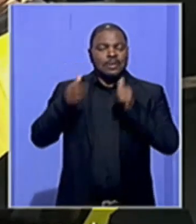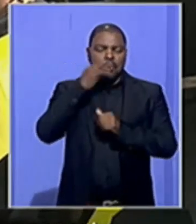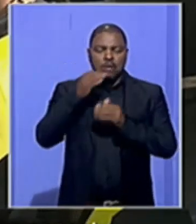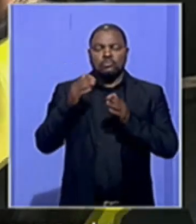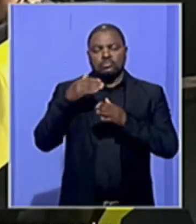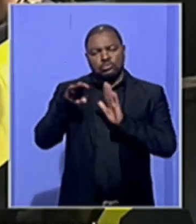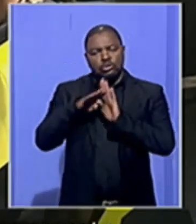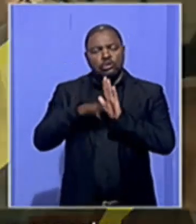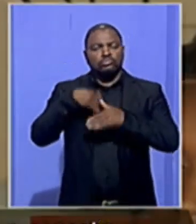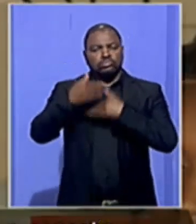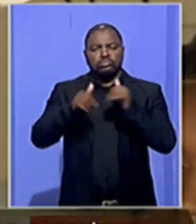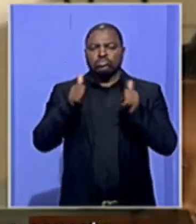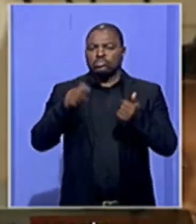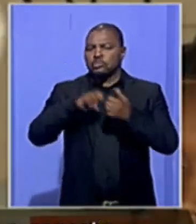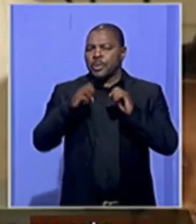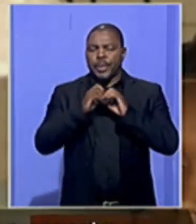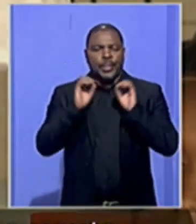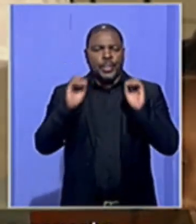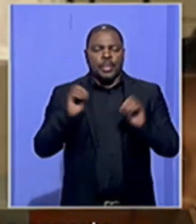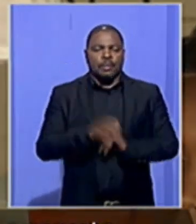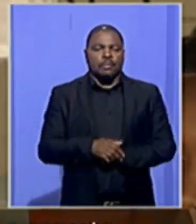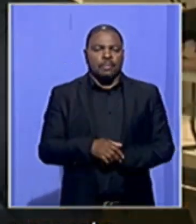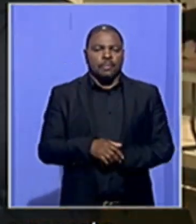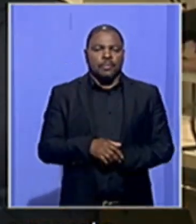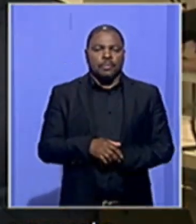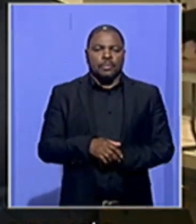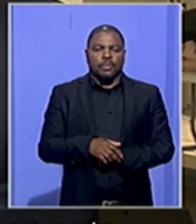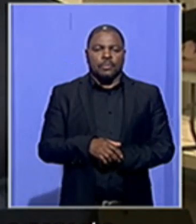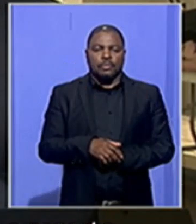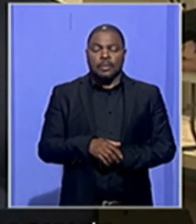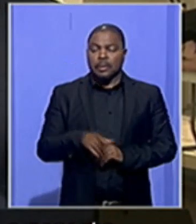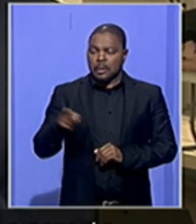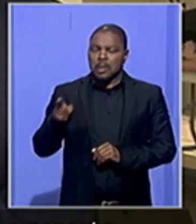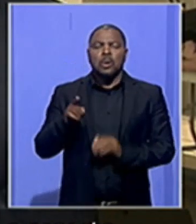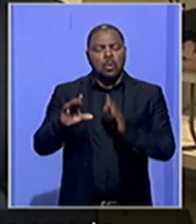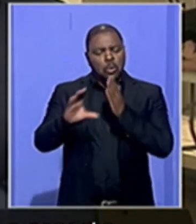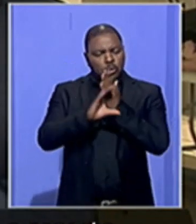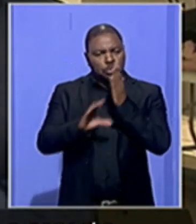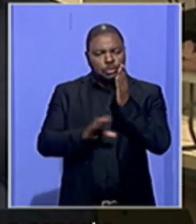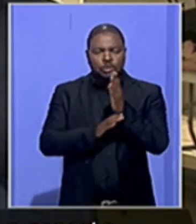sentle ntle le dikgoreletsi. It's a constitutional privilege,